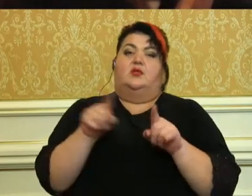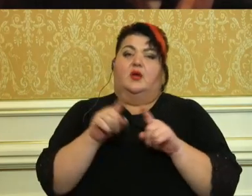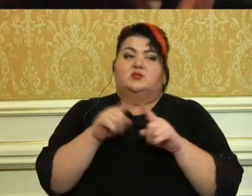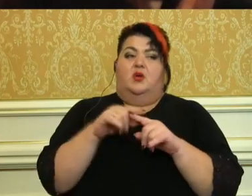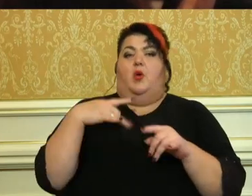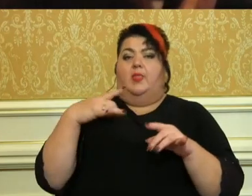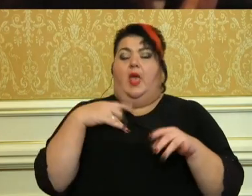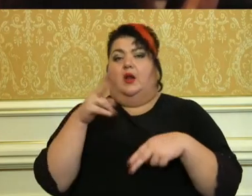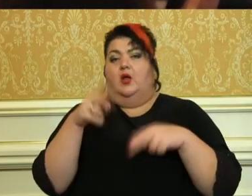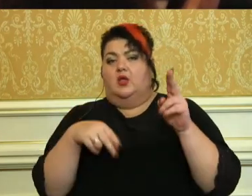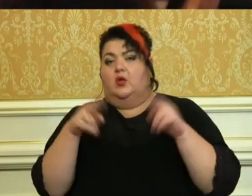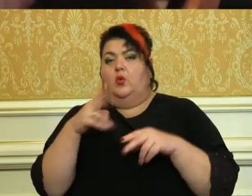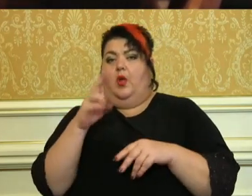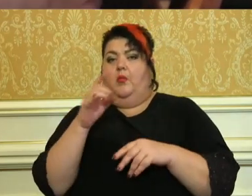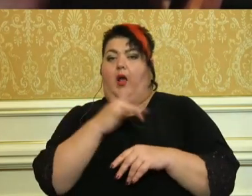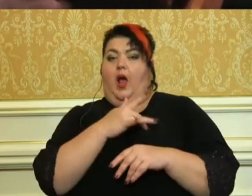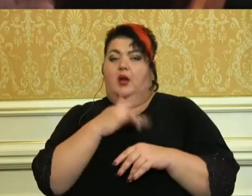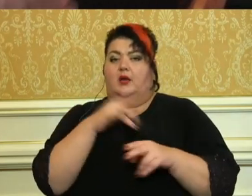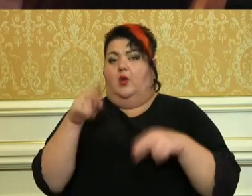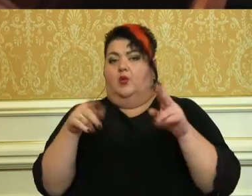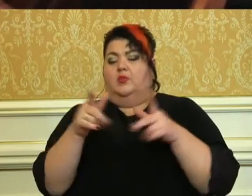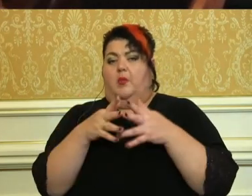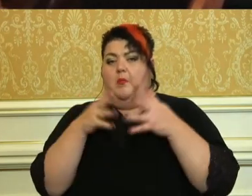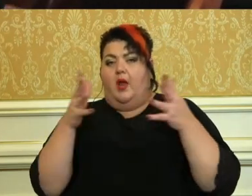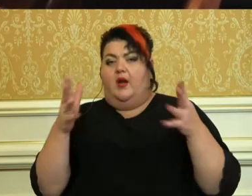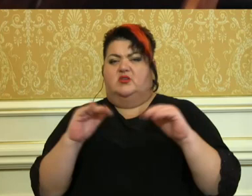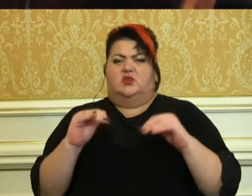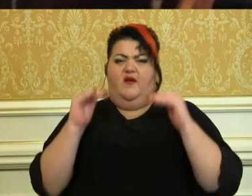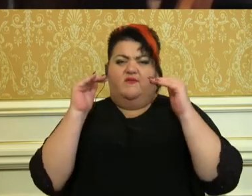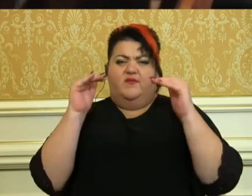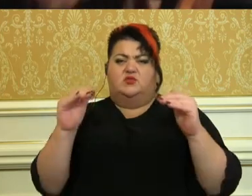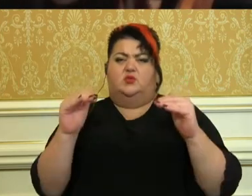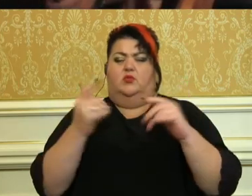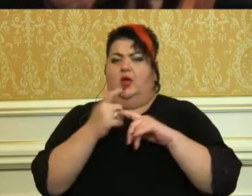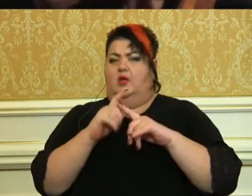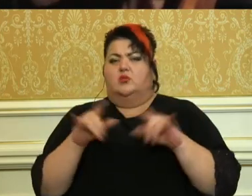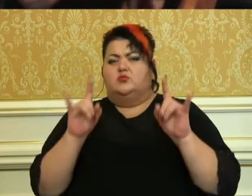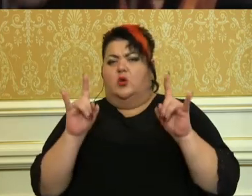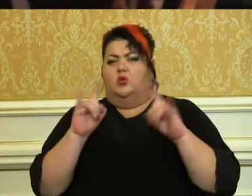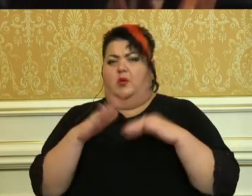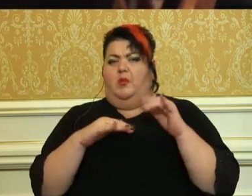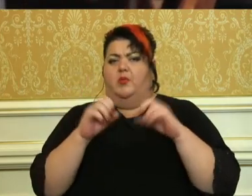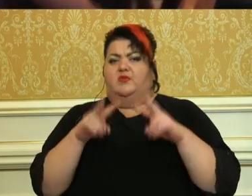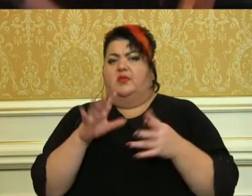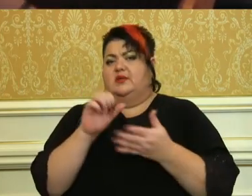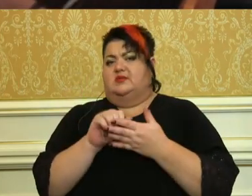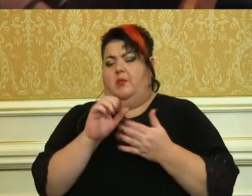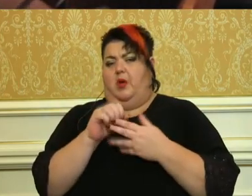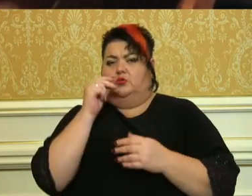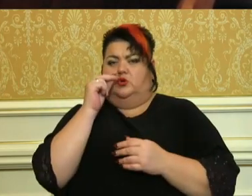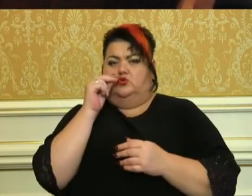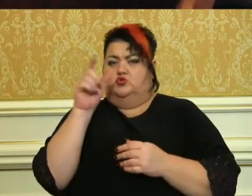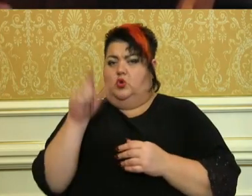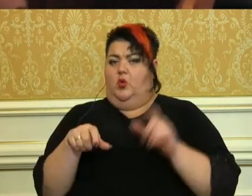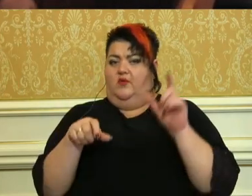Canada. Neurosurgeons and cardiosurgeons are women also. Not always, but just what